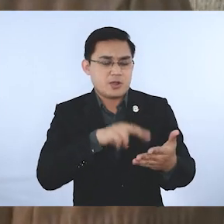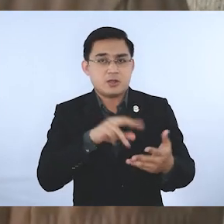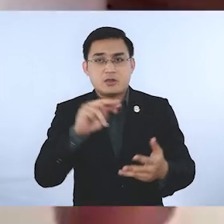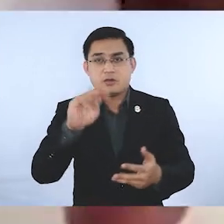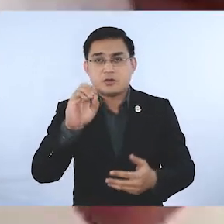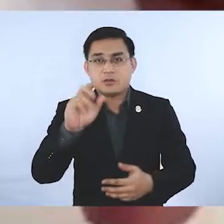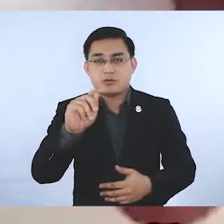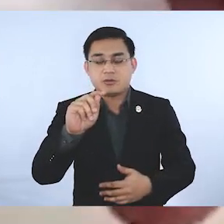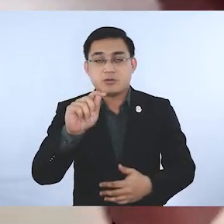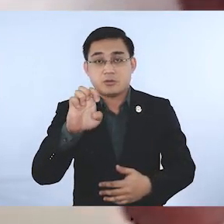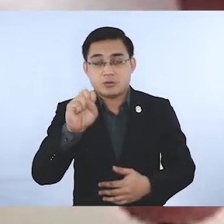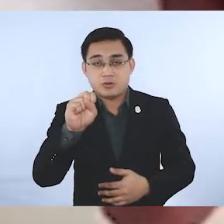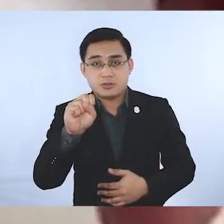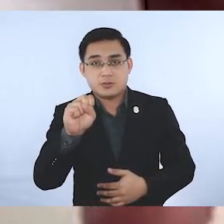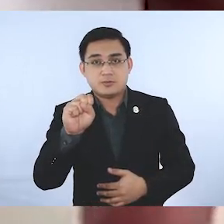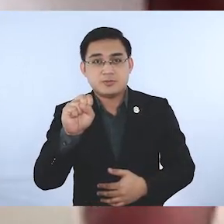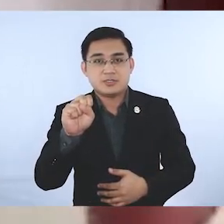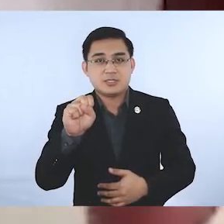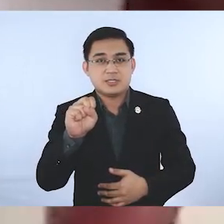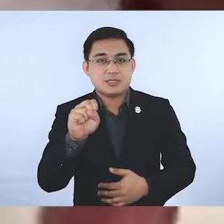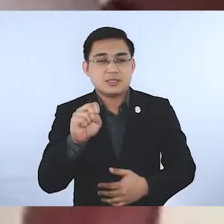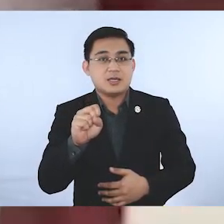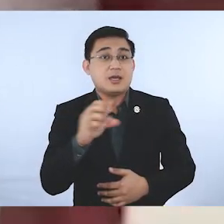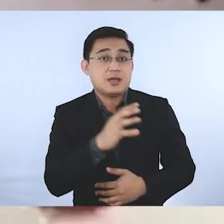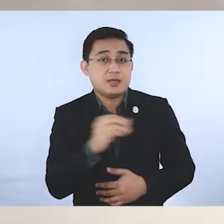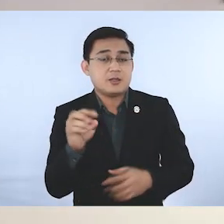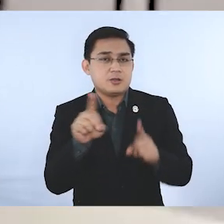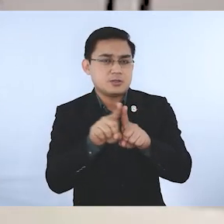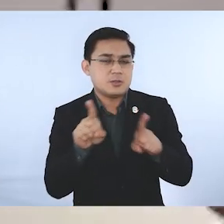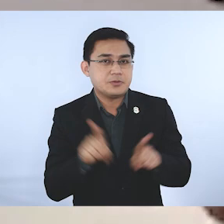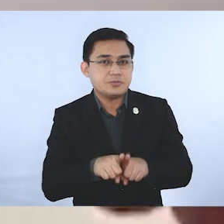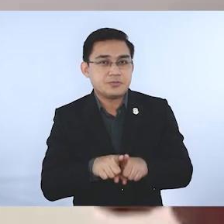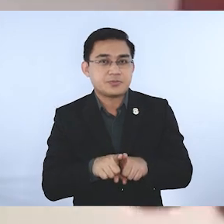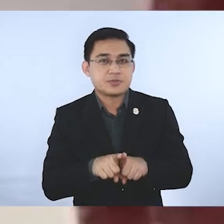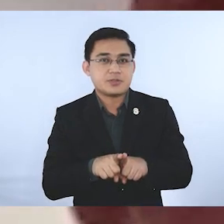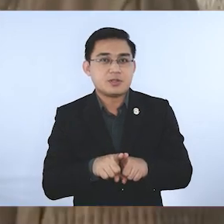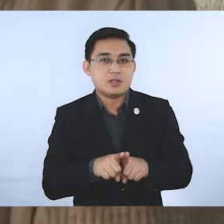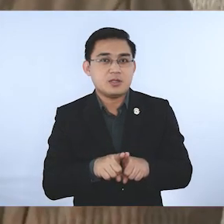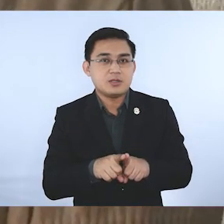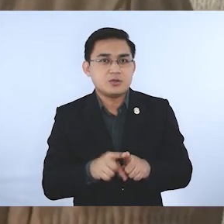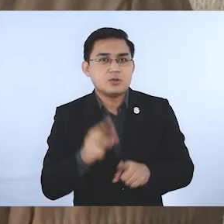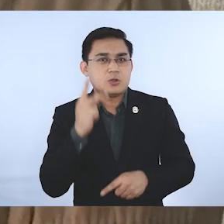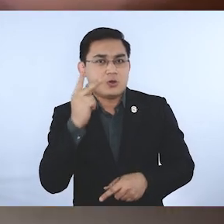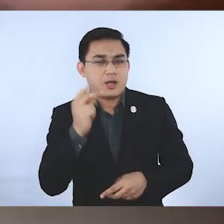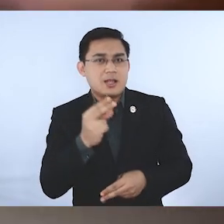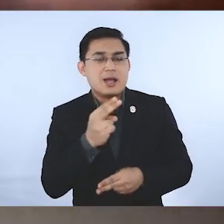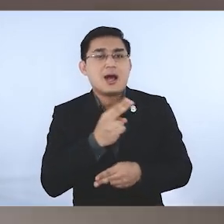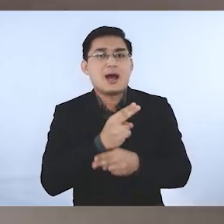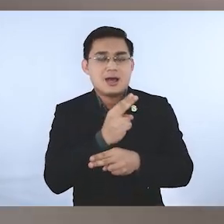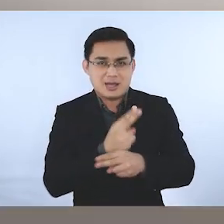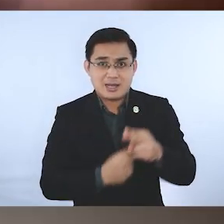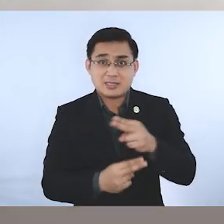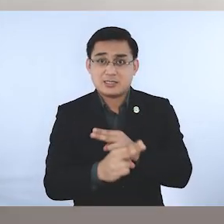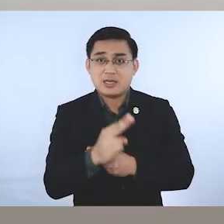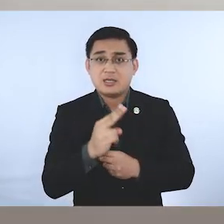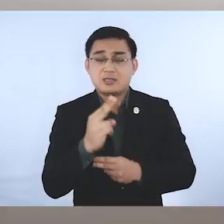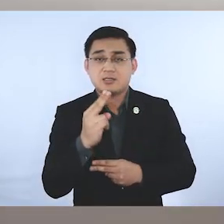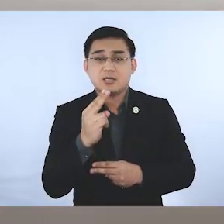the so-called solfège. In addition to that, we also look at the hand signs that are used